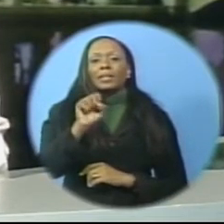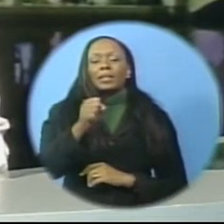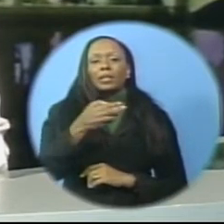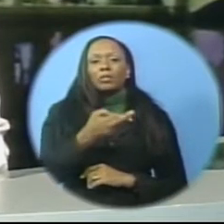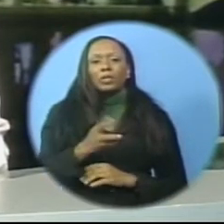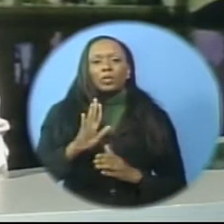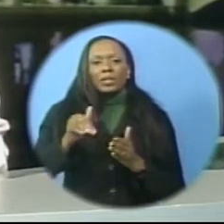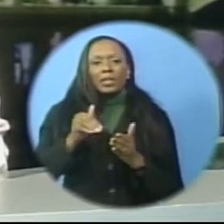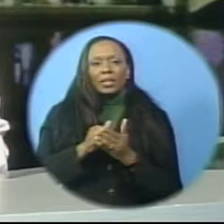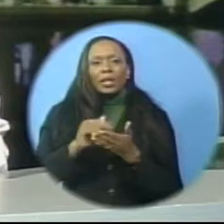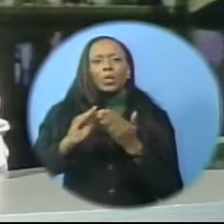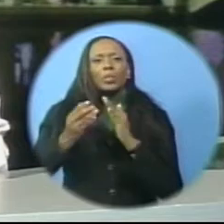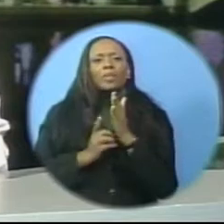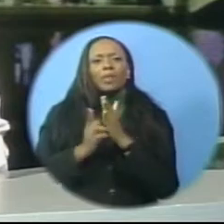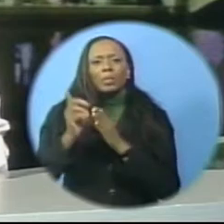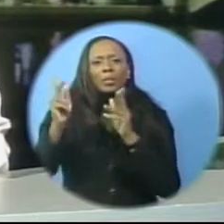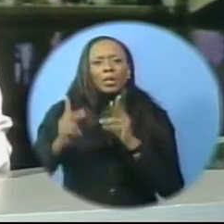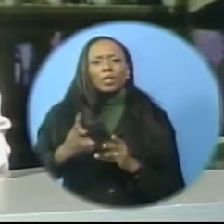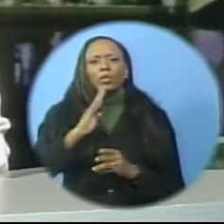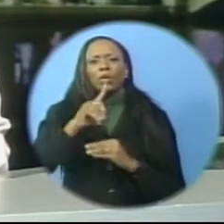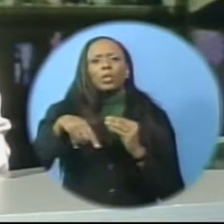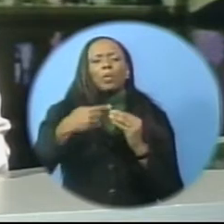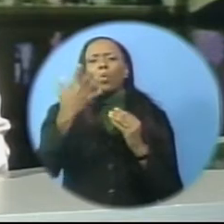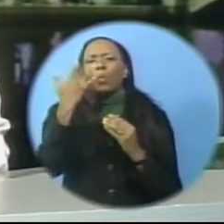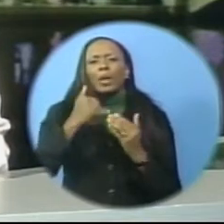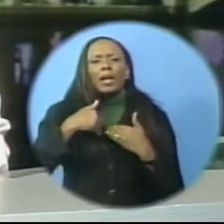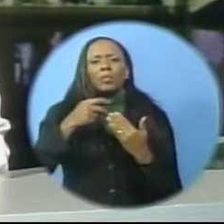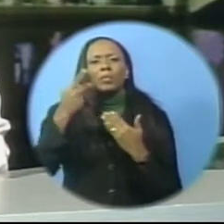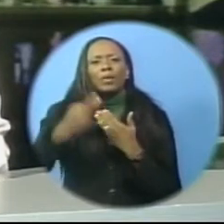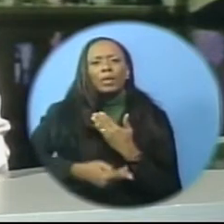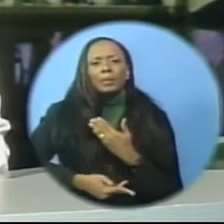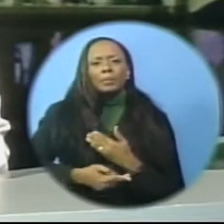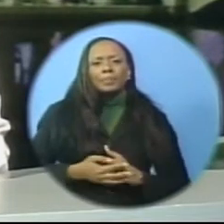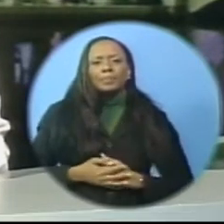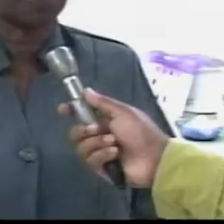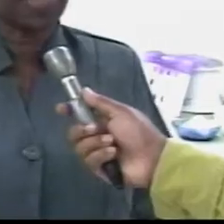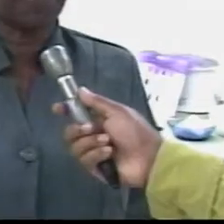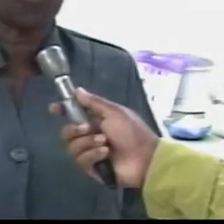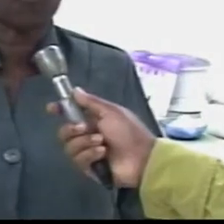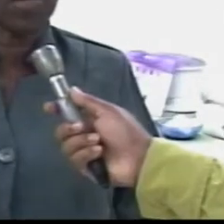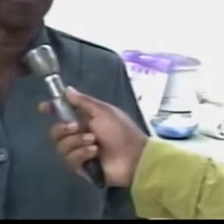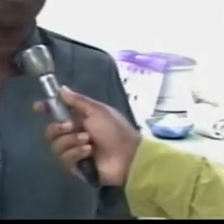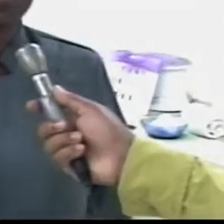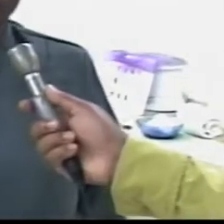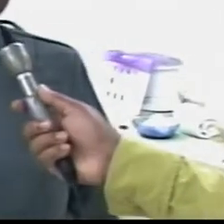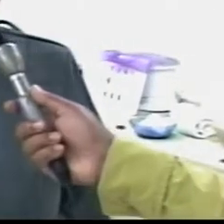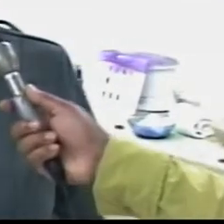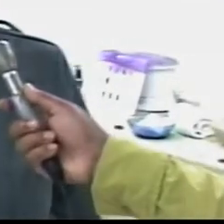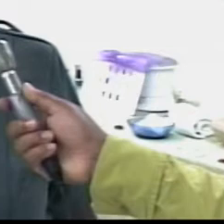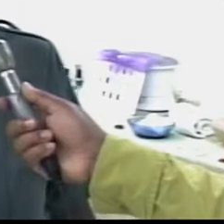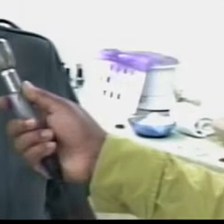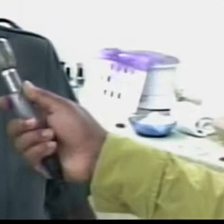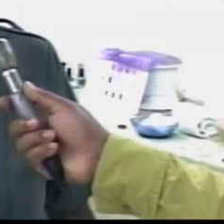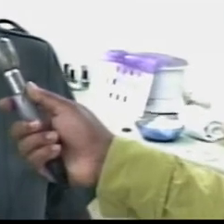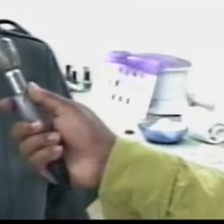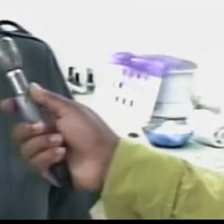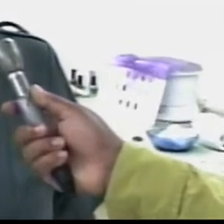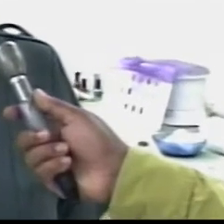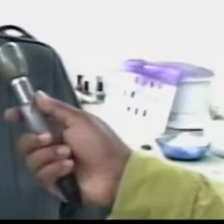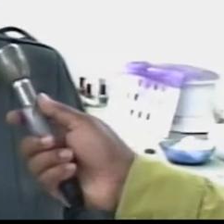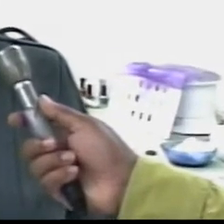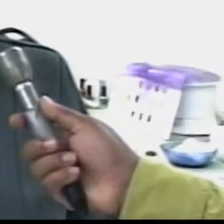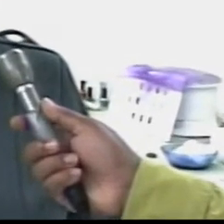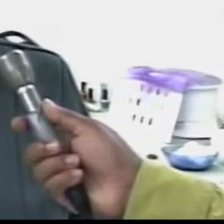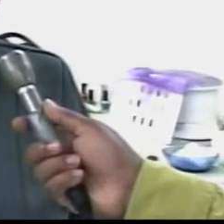Aide Petra Chase talks about the aim of the program. The Community Impact Program, we cater to all